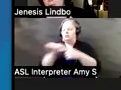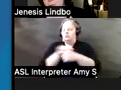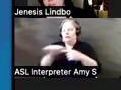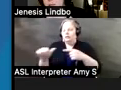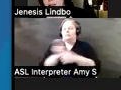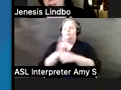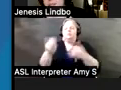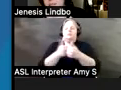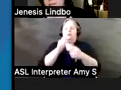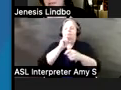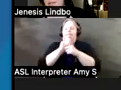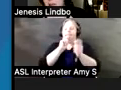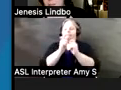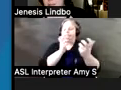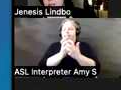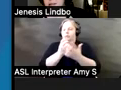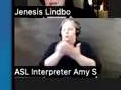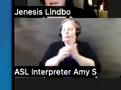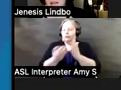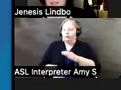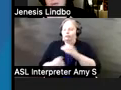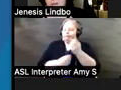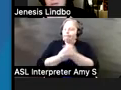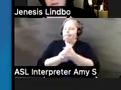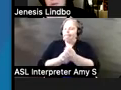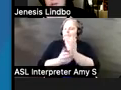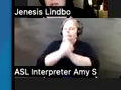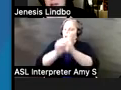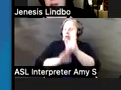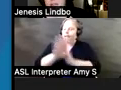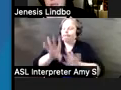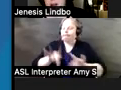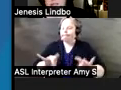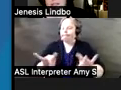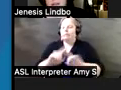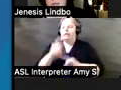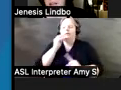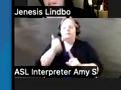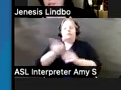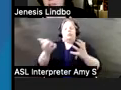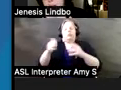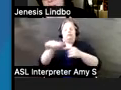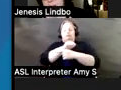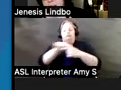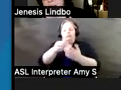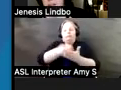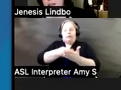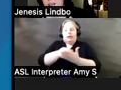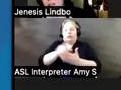adaptive equipment to enhance skills development. So if you are looking at practicing financial